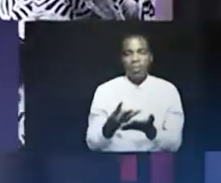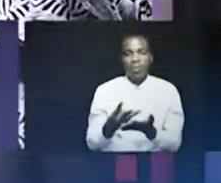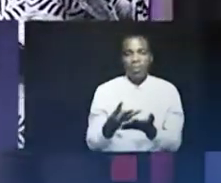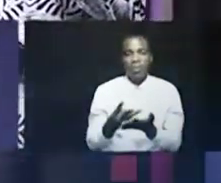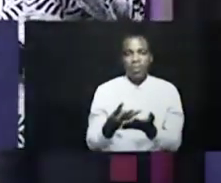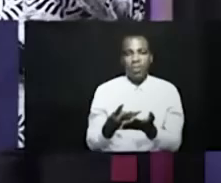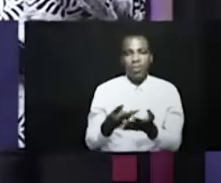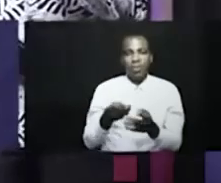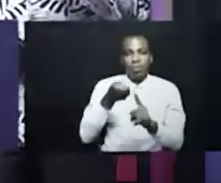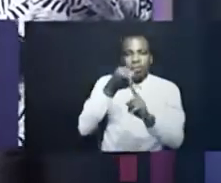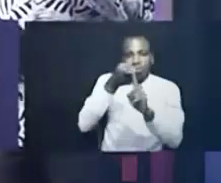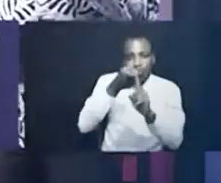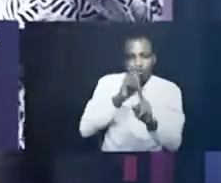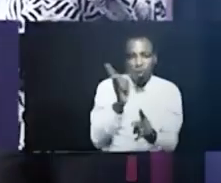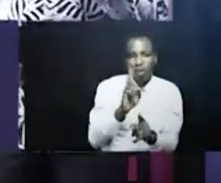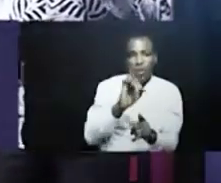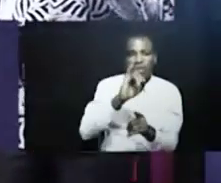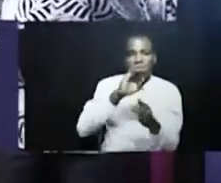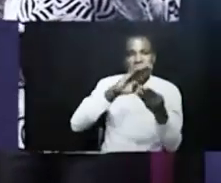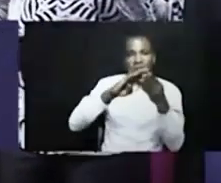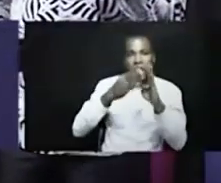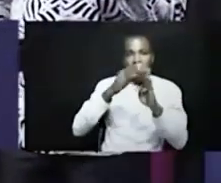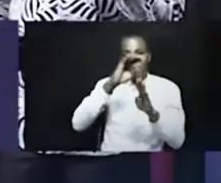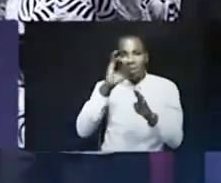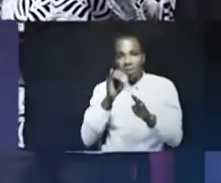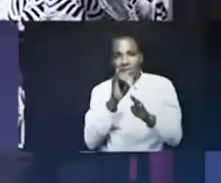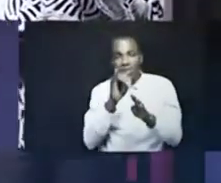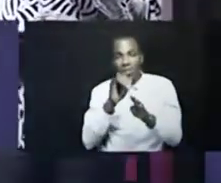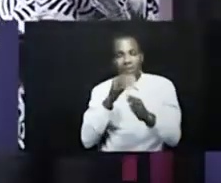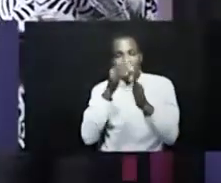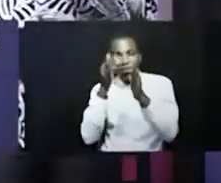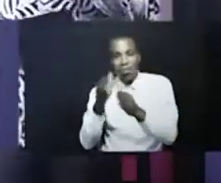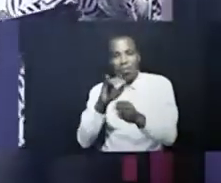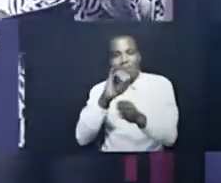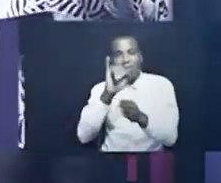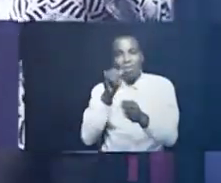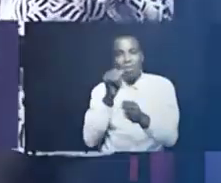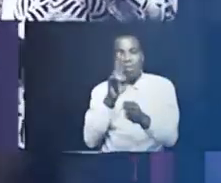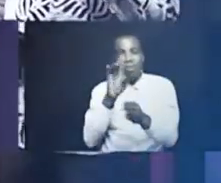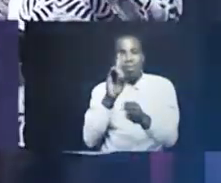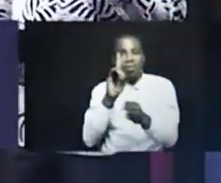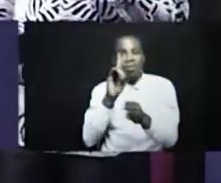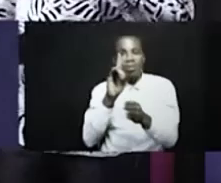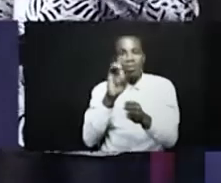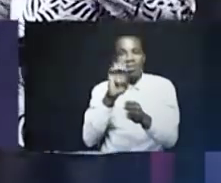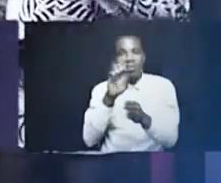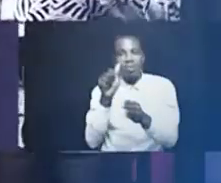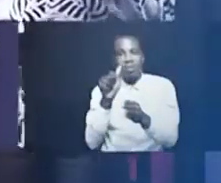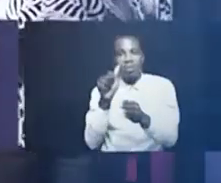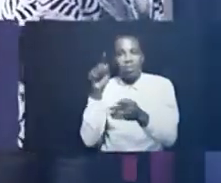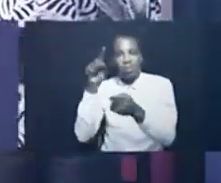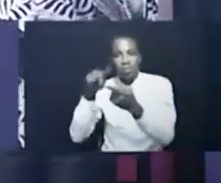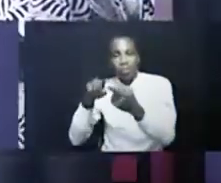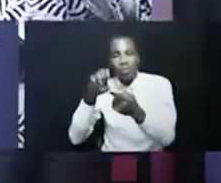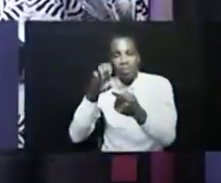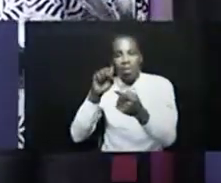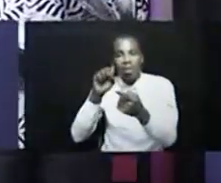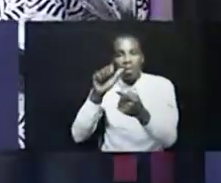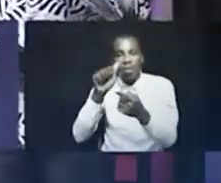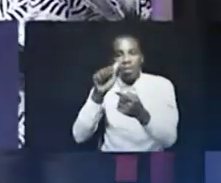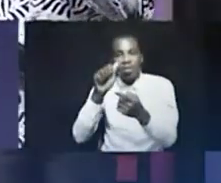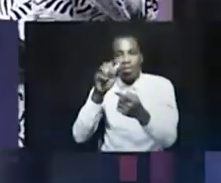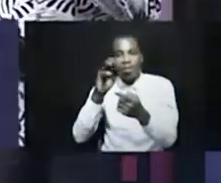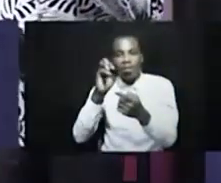that from Jerusalem, and in all Judea, in Samaria, and to